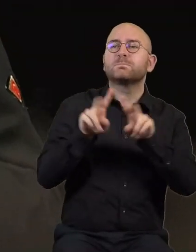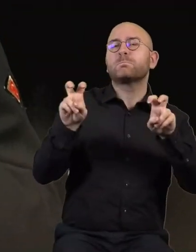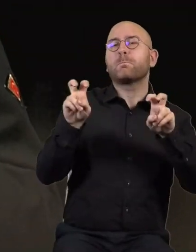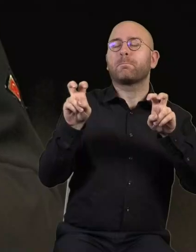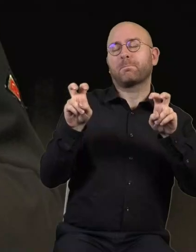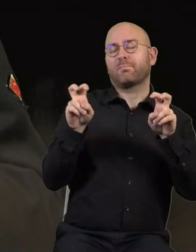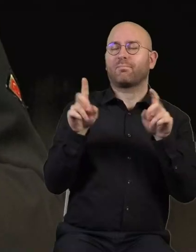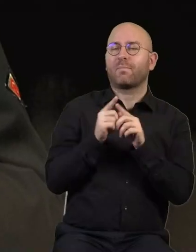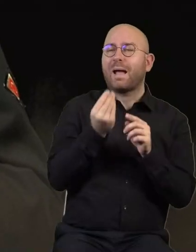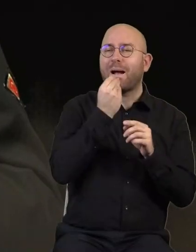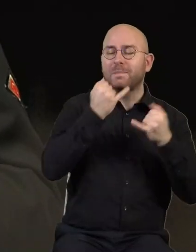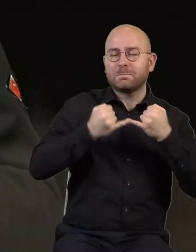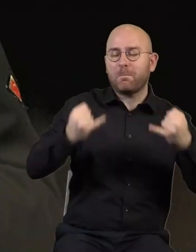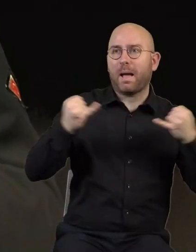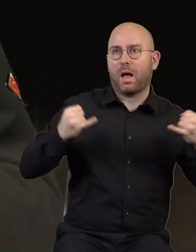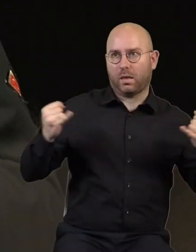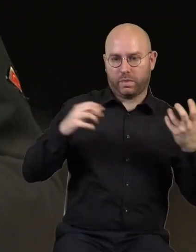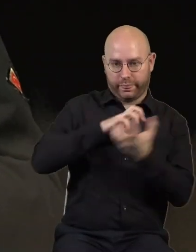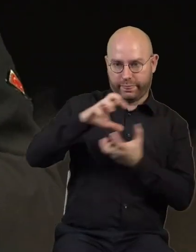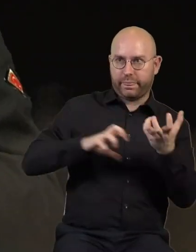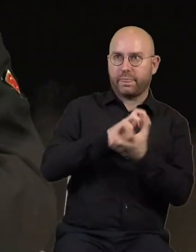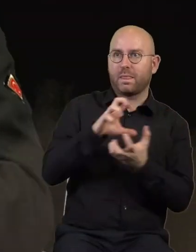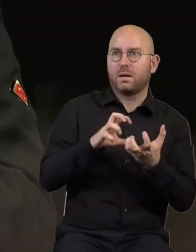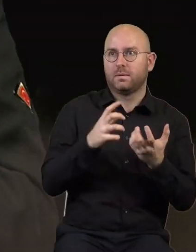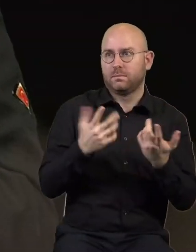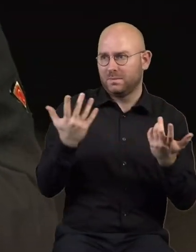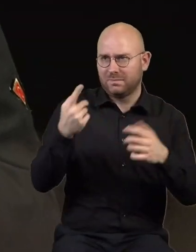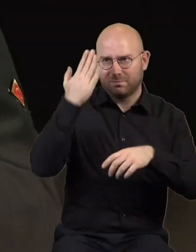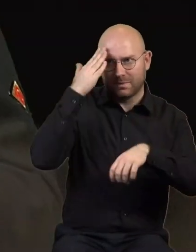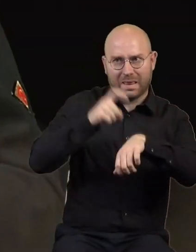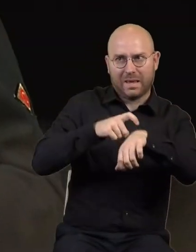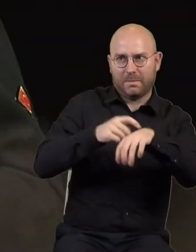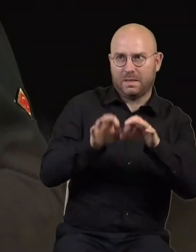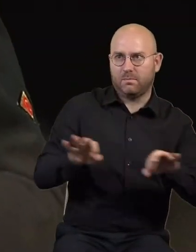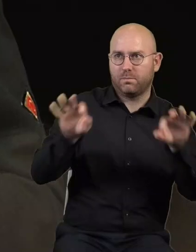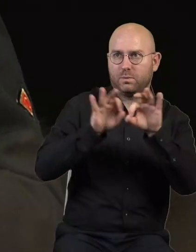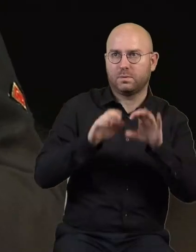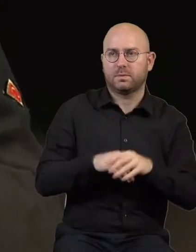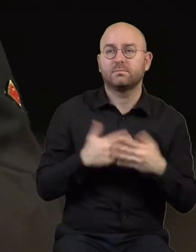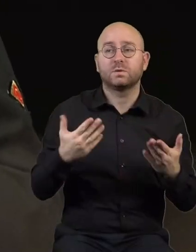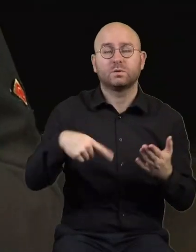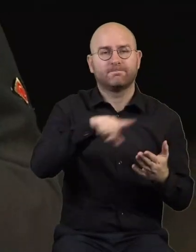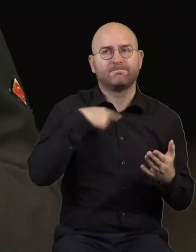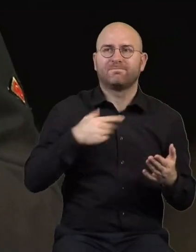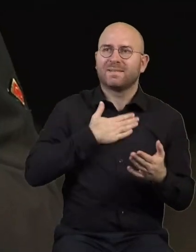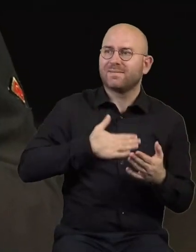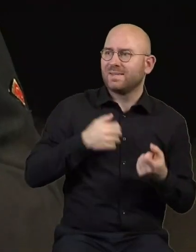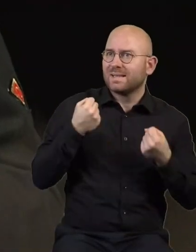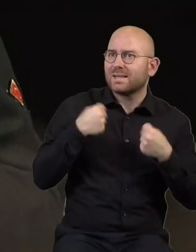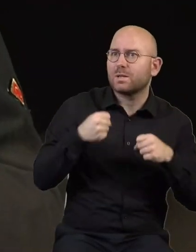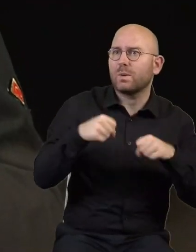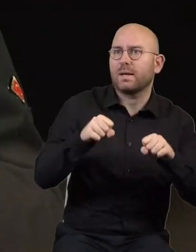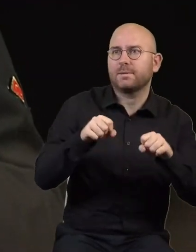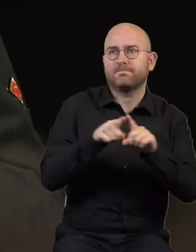to repeat the message as much as possible. And I know from the Commission, especially like with DG DEFIS, for example, they're really